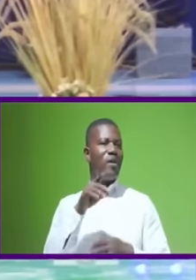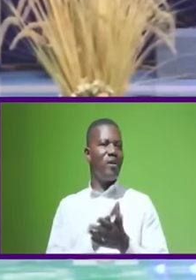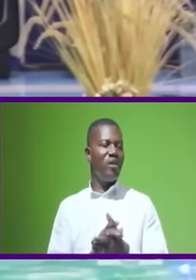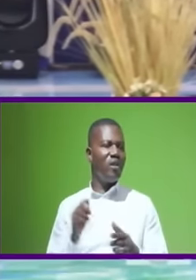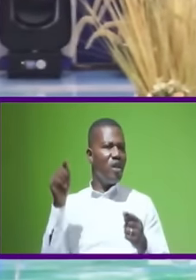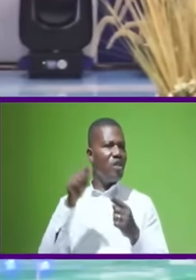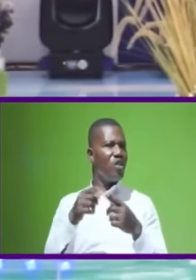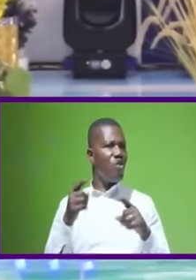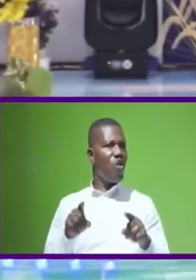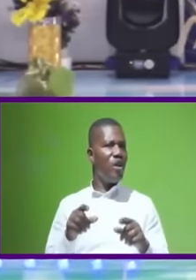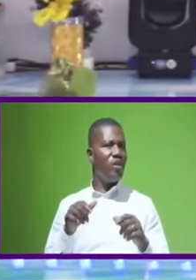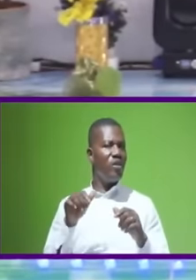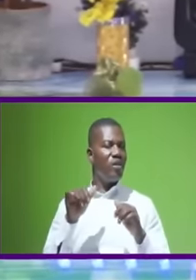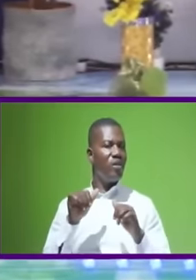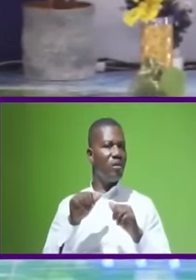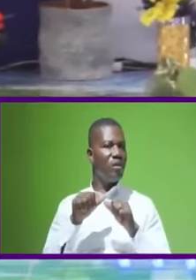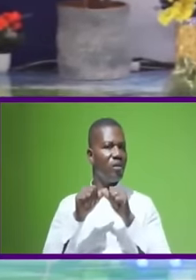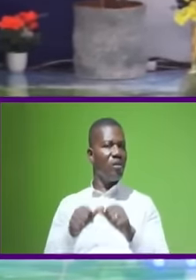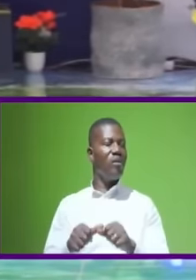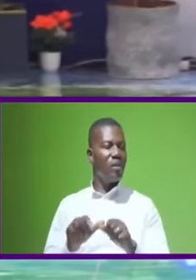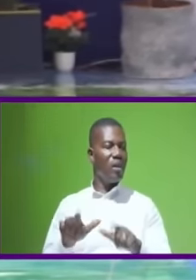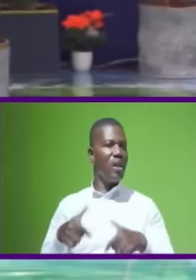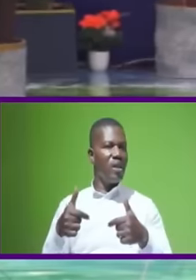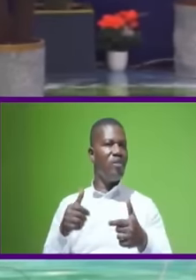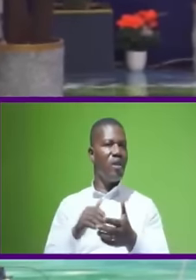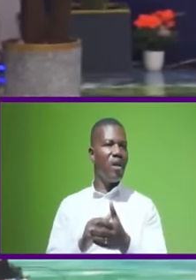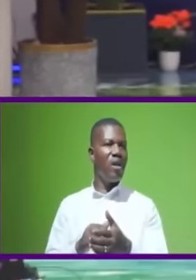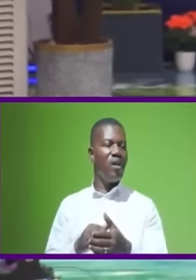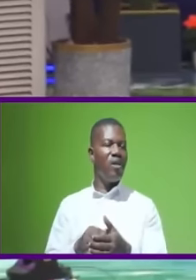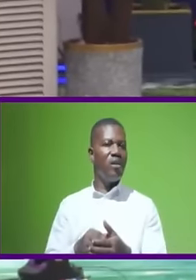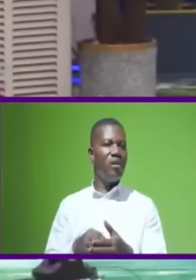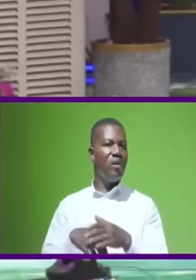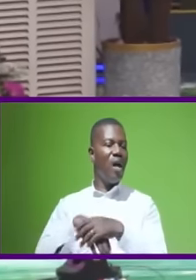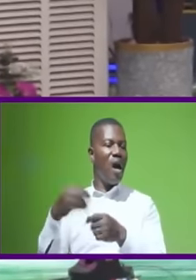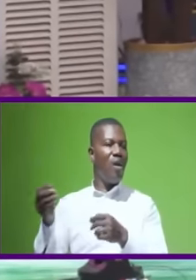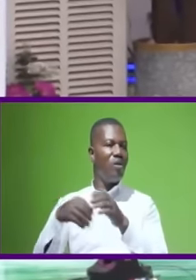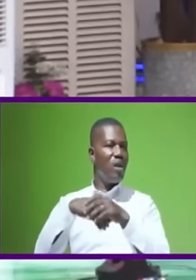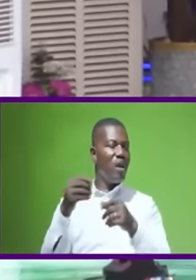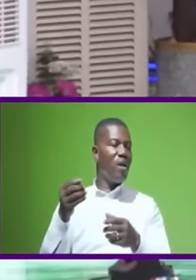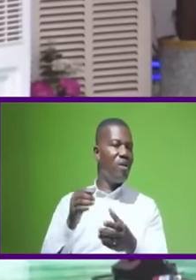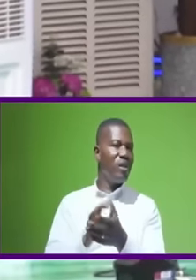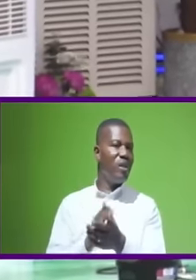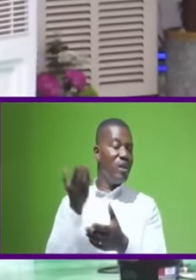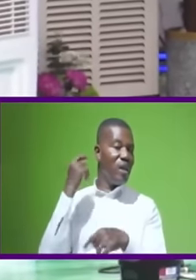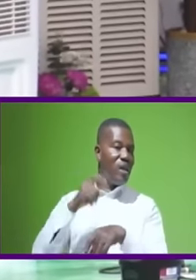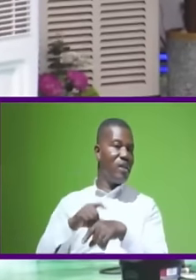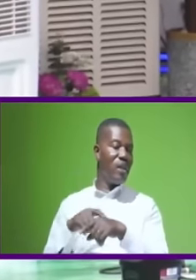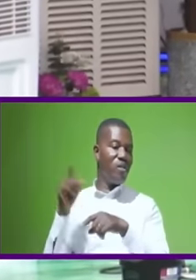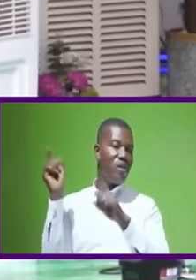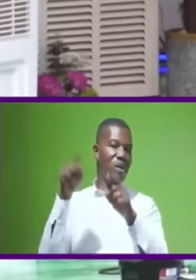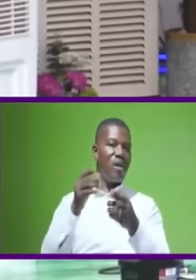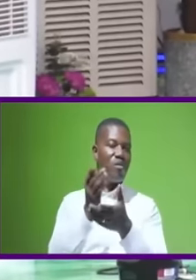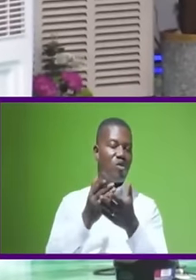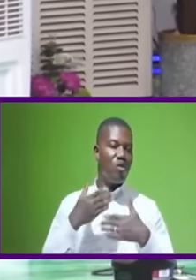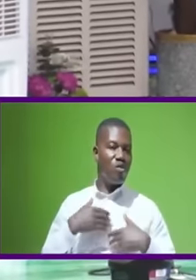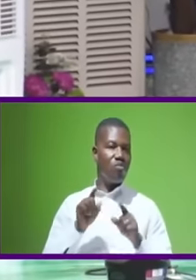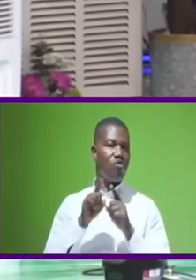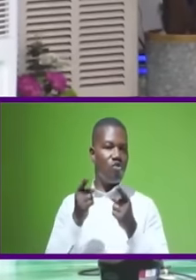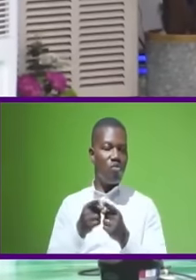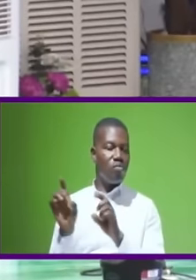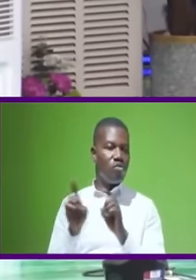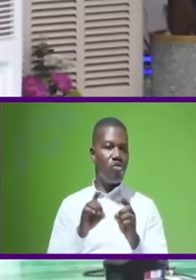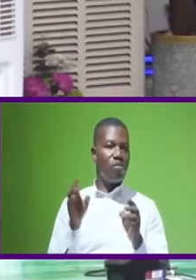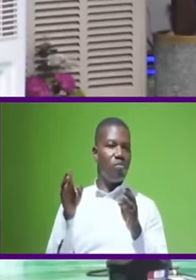Ekosi da ben ye beko so atna Solomon Porch ha na do ya ye ba ye na nkrofuku obi su ye meeting ye twen wom se